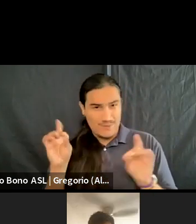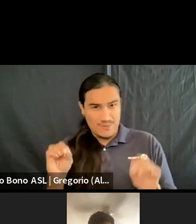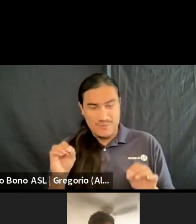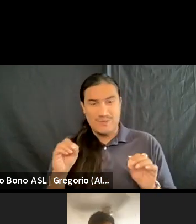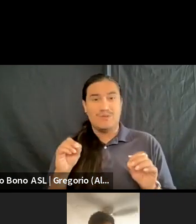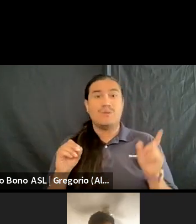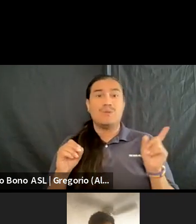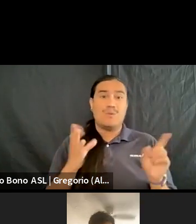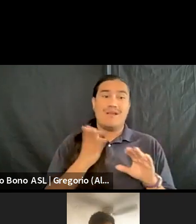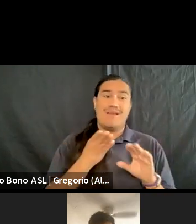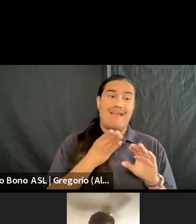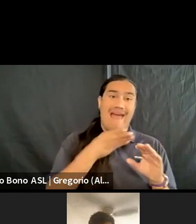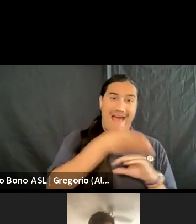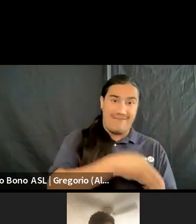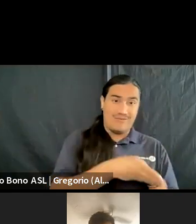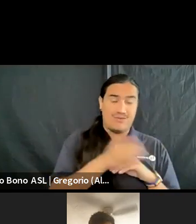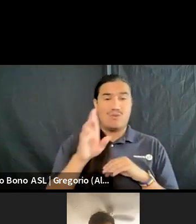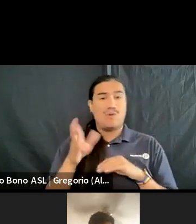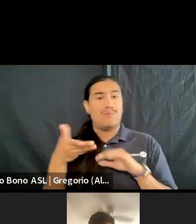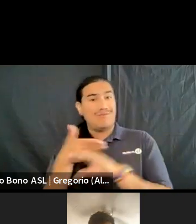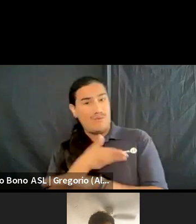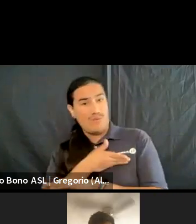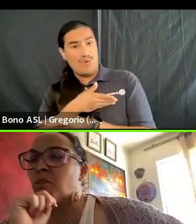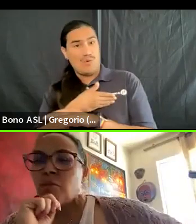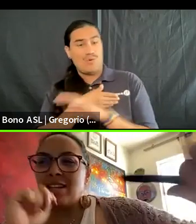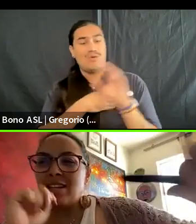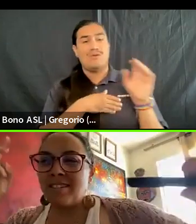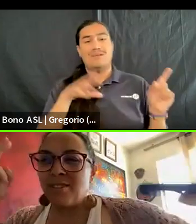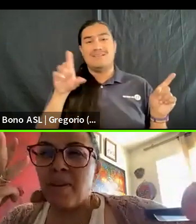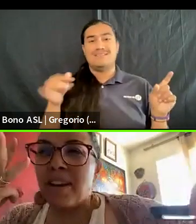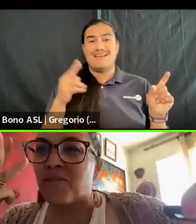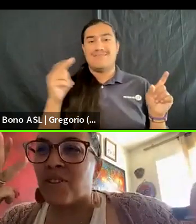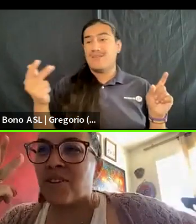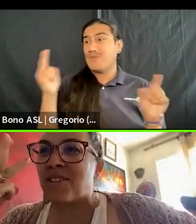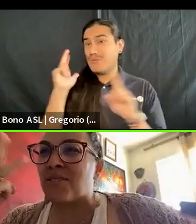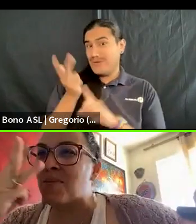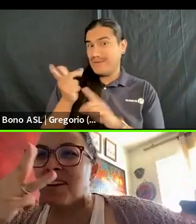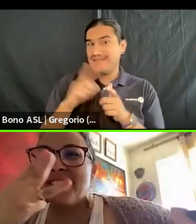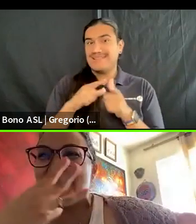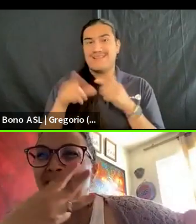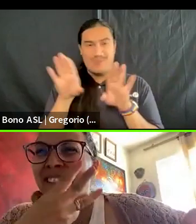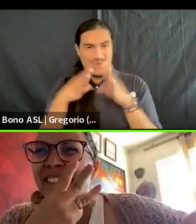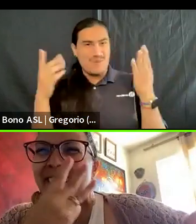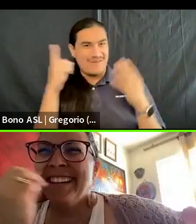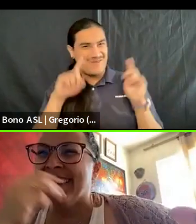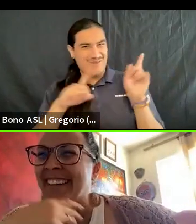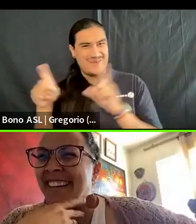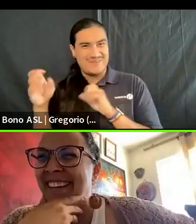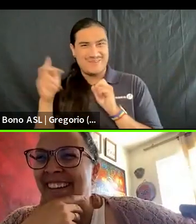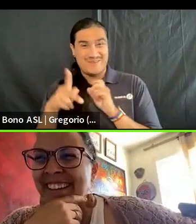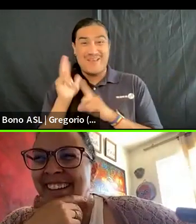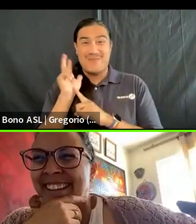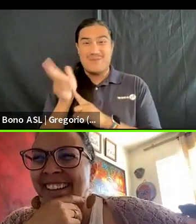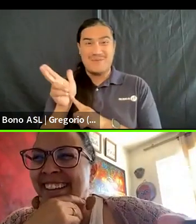one after. 3 minutes, and then we'll open it up for questions. 3 minutes, folks, 3 minutes.